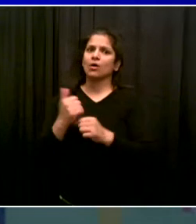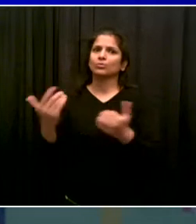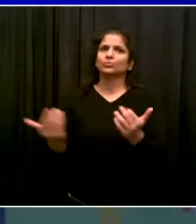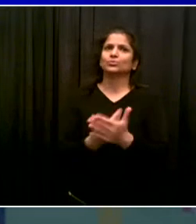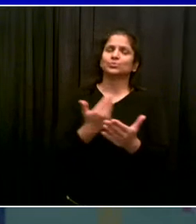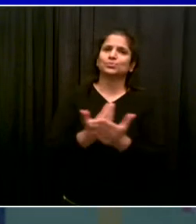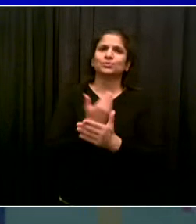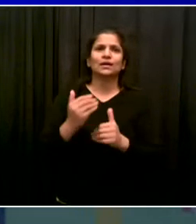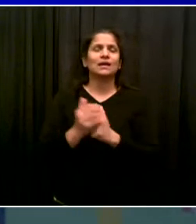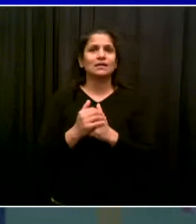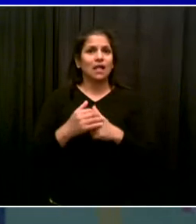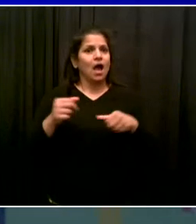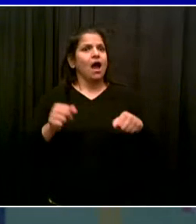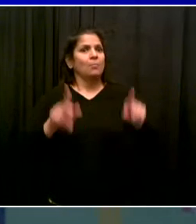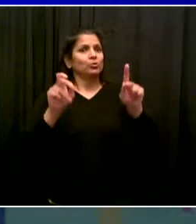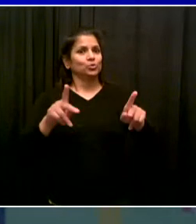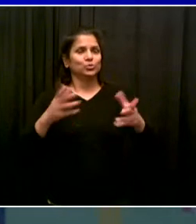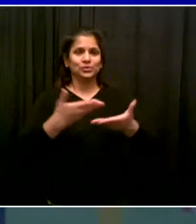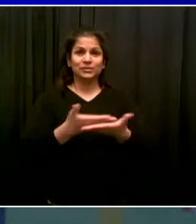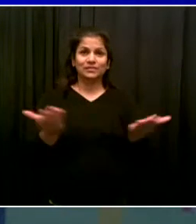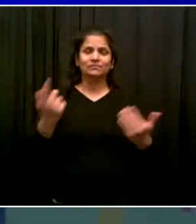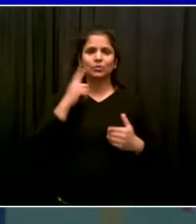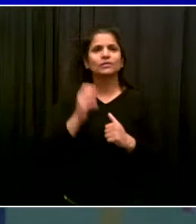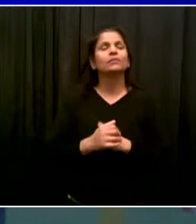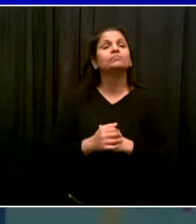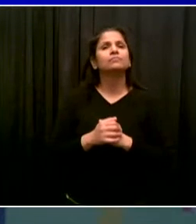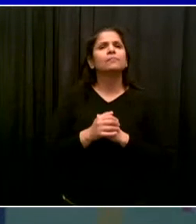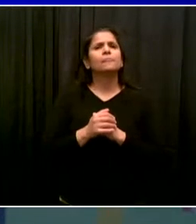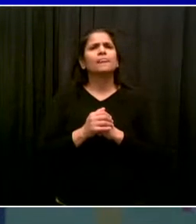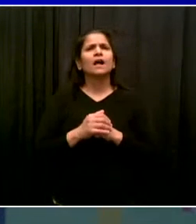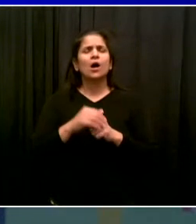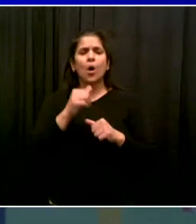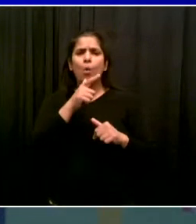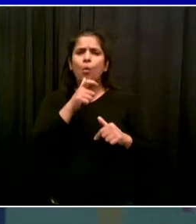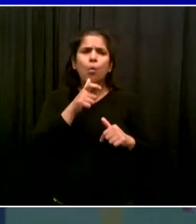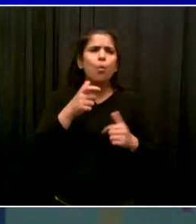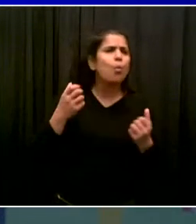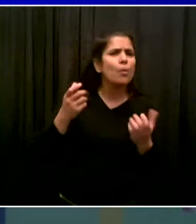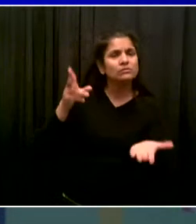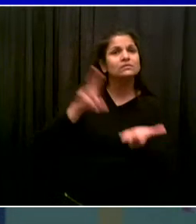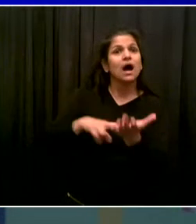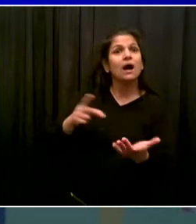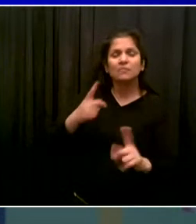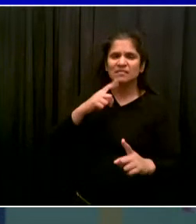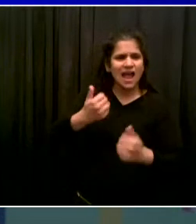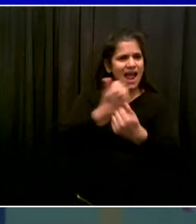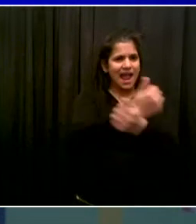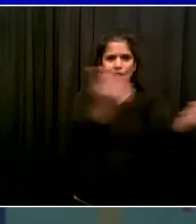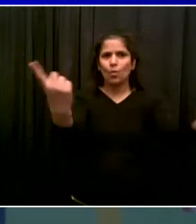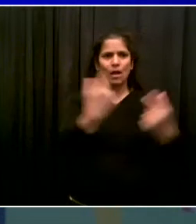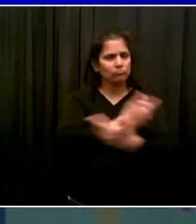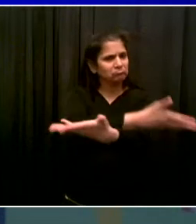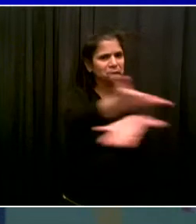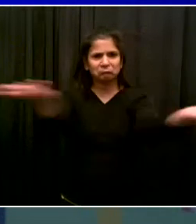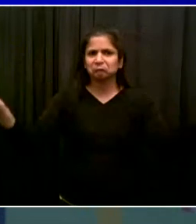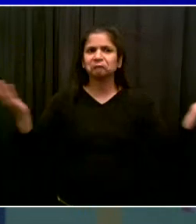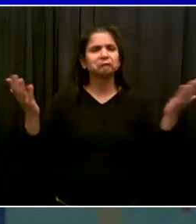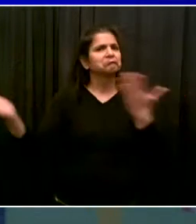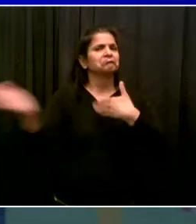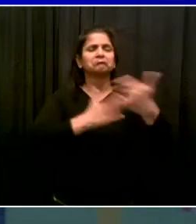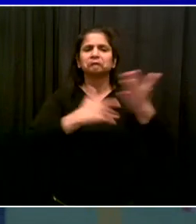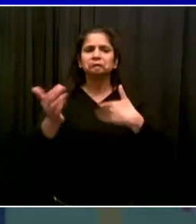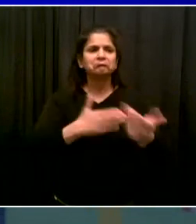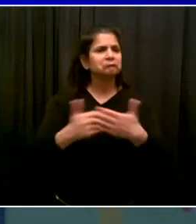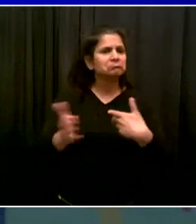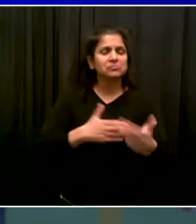it is open to all our public school students, all, and it is free. We are ready to accommodate as many kids